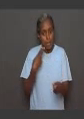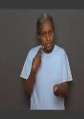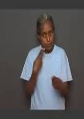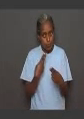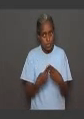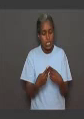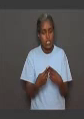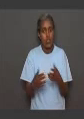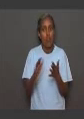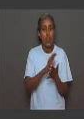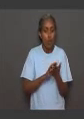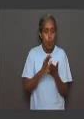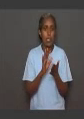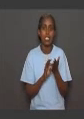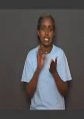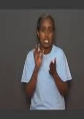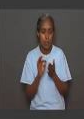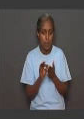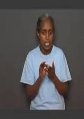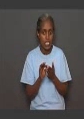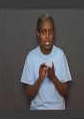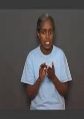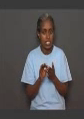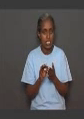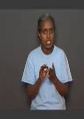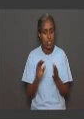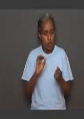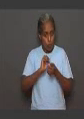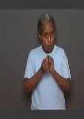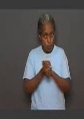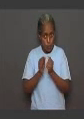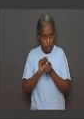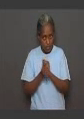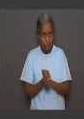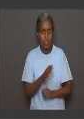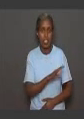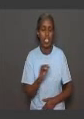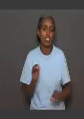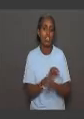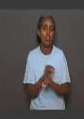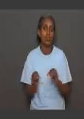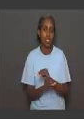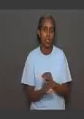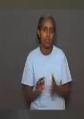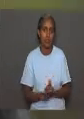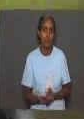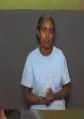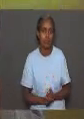multiplication of complex numbers is commutative and associative.